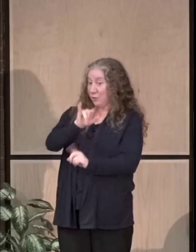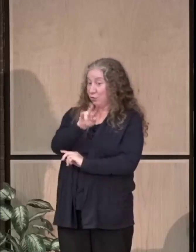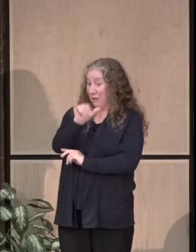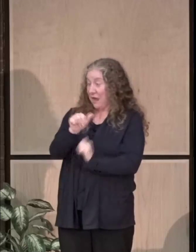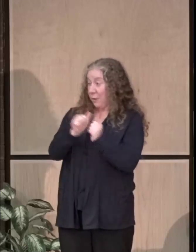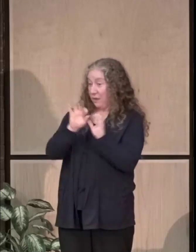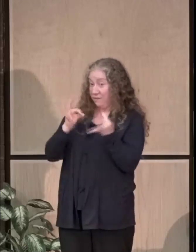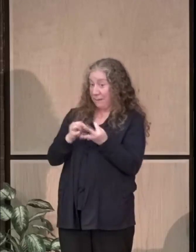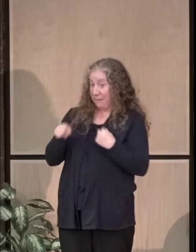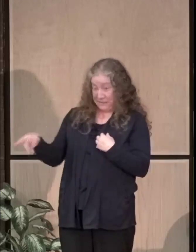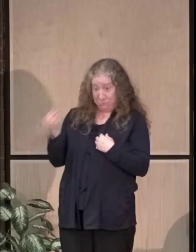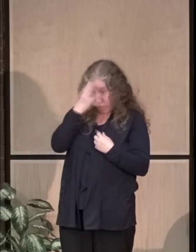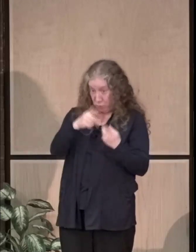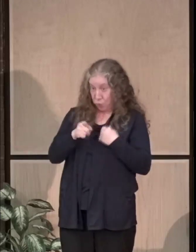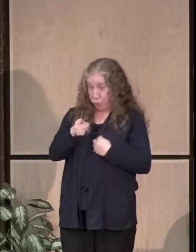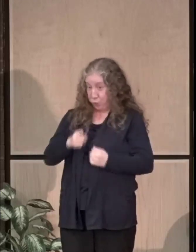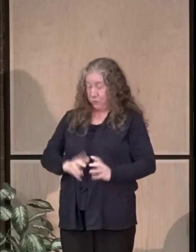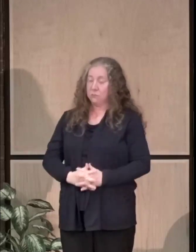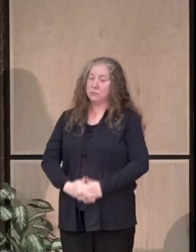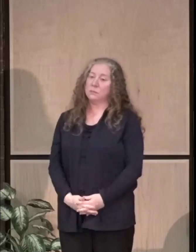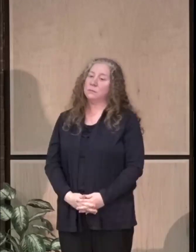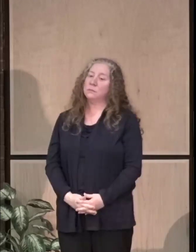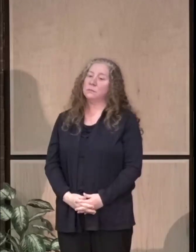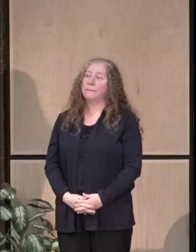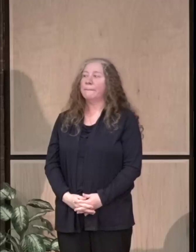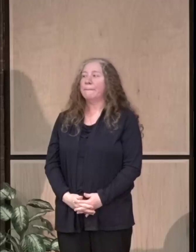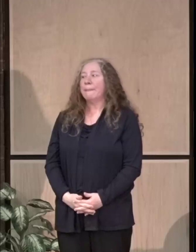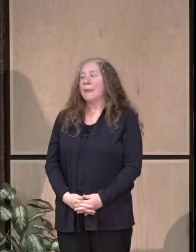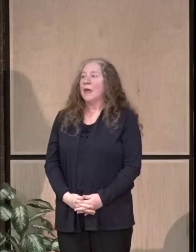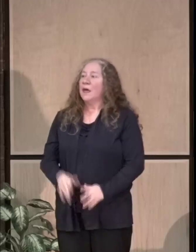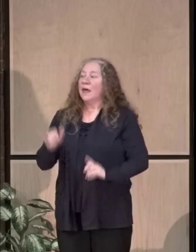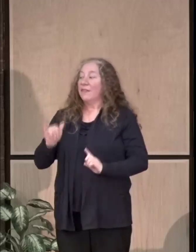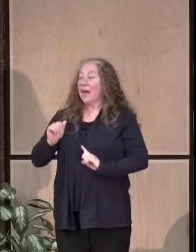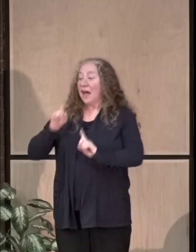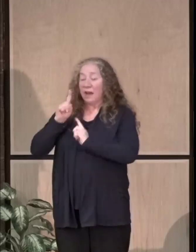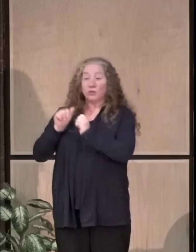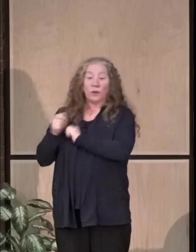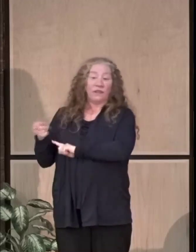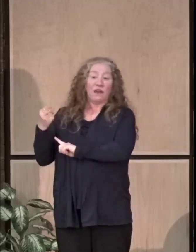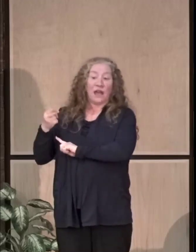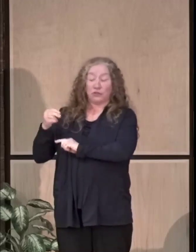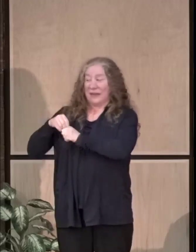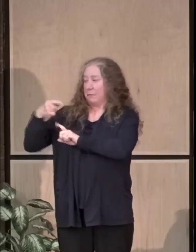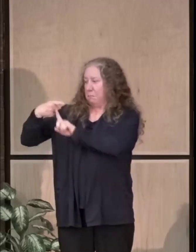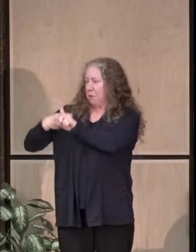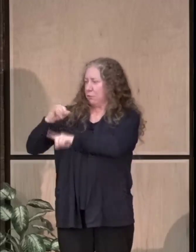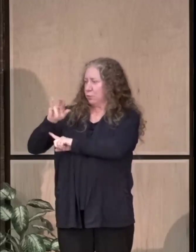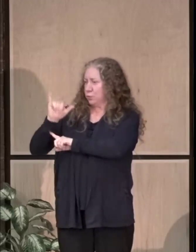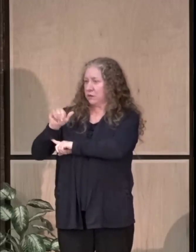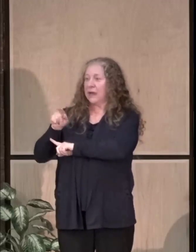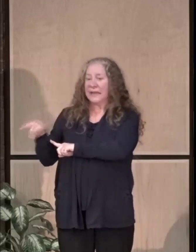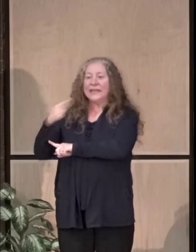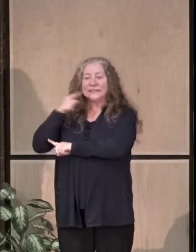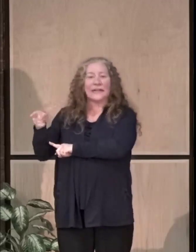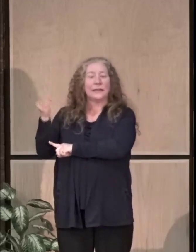with the family members? The conversation I had with Hutchin in July was that he had coordinated